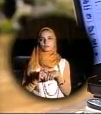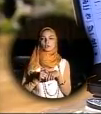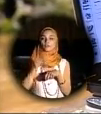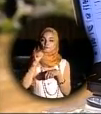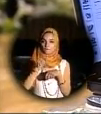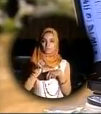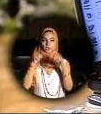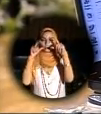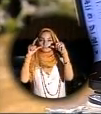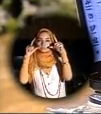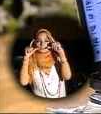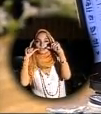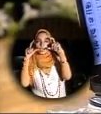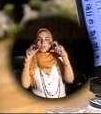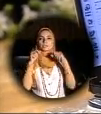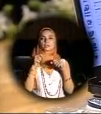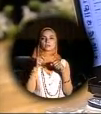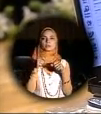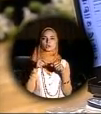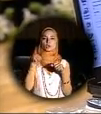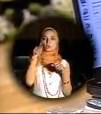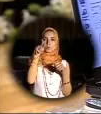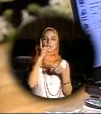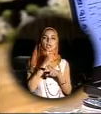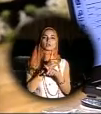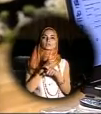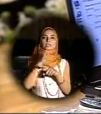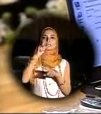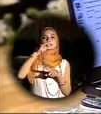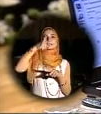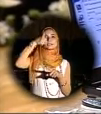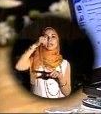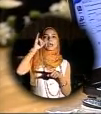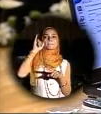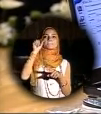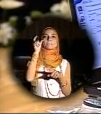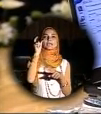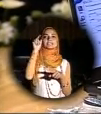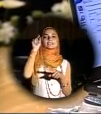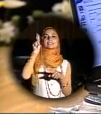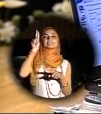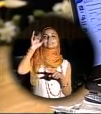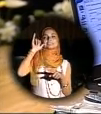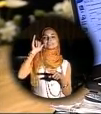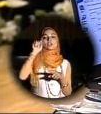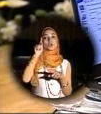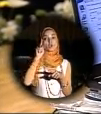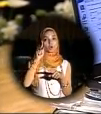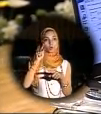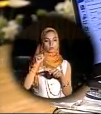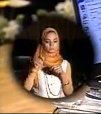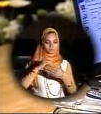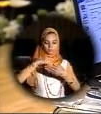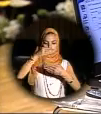is controlling the computer through head movement. It's the only part of the body that he can control. And you can see now